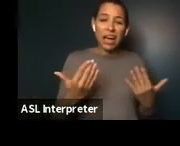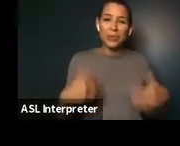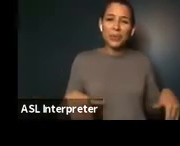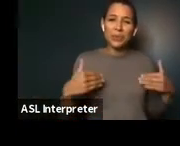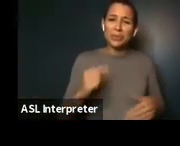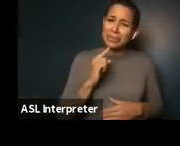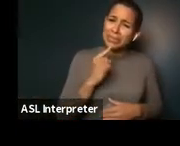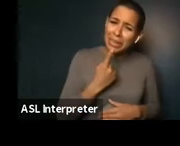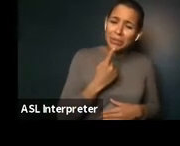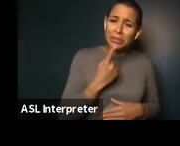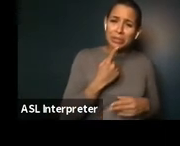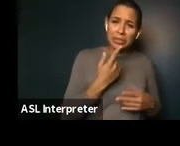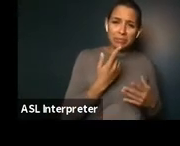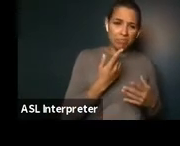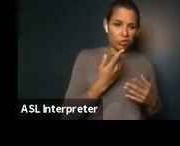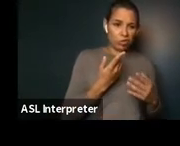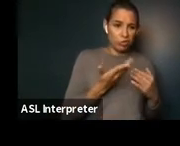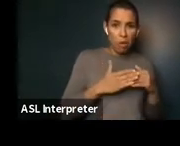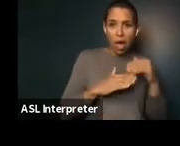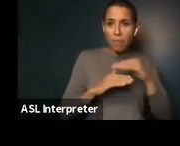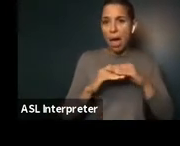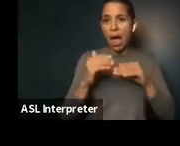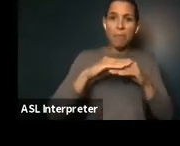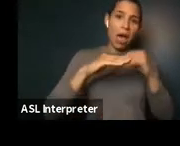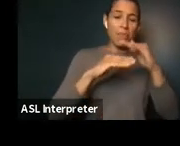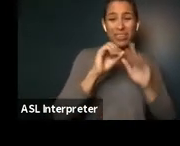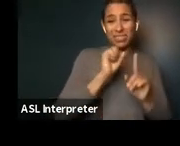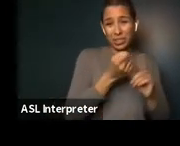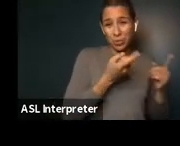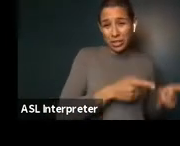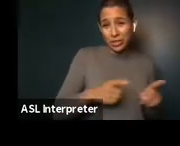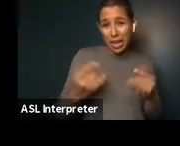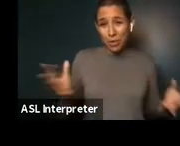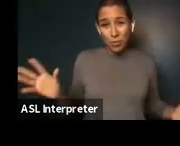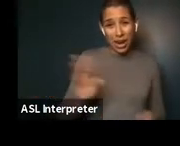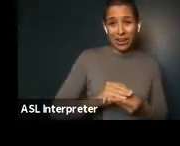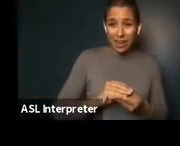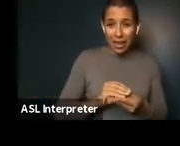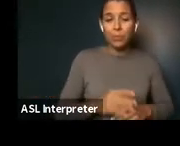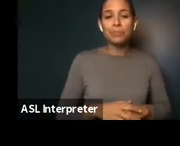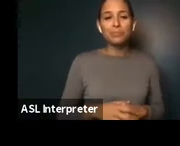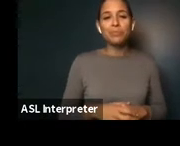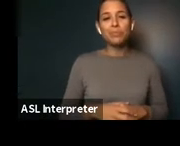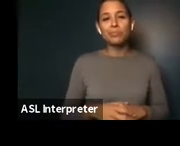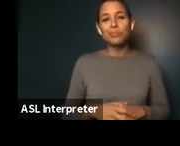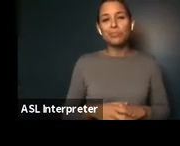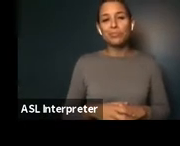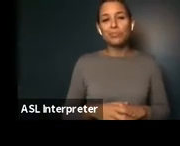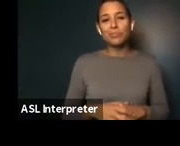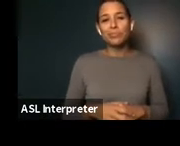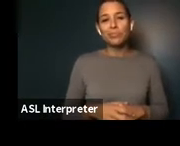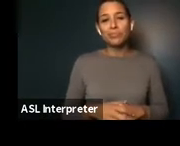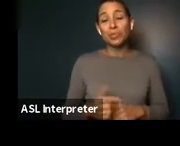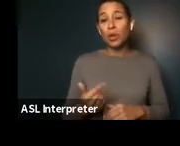that are like very scary. Um, so I think also to think about how I wanted to use some of